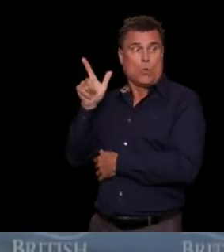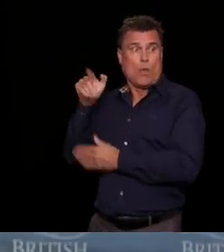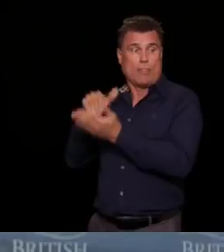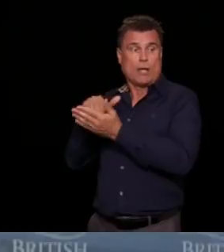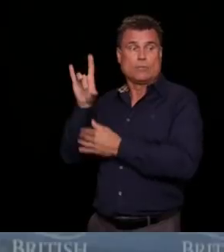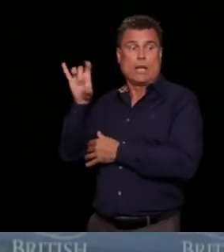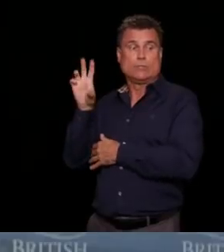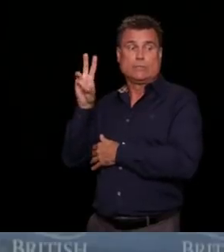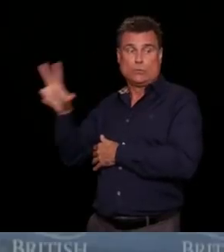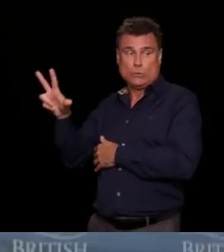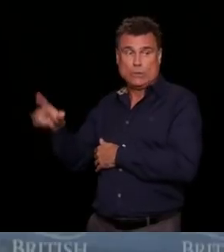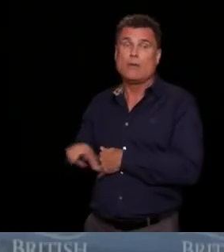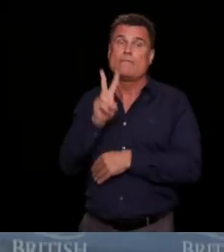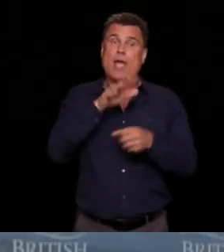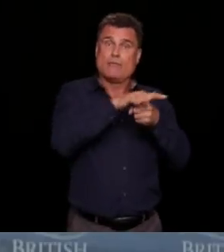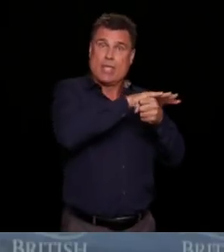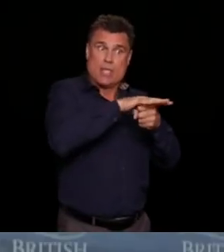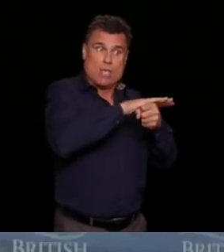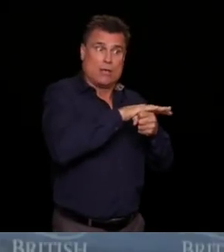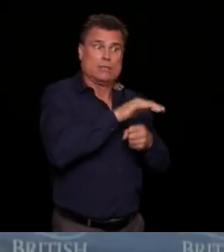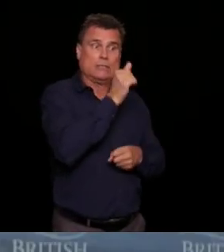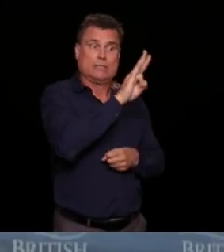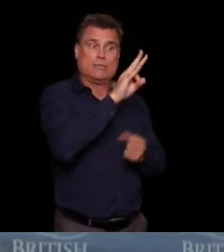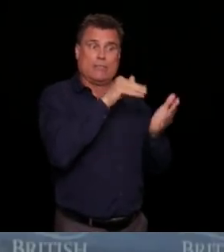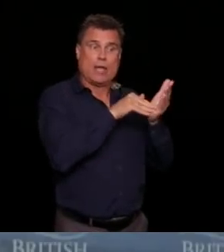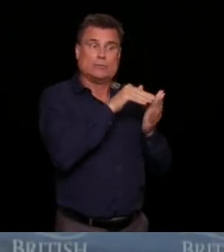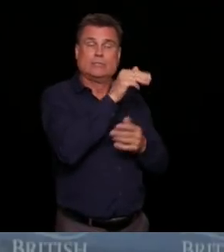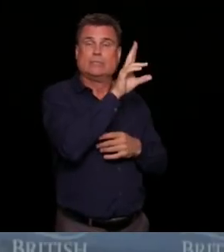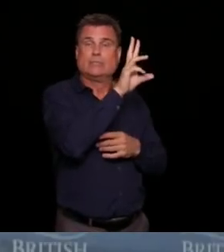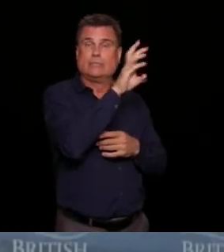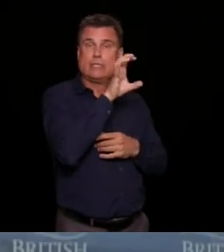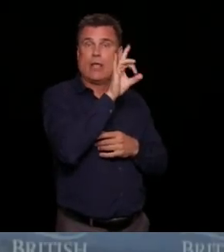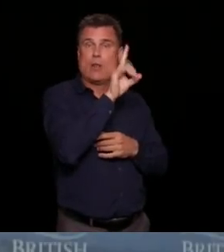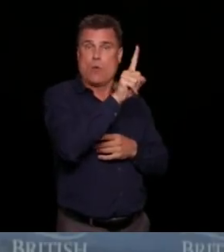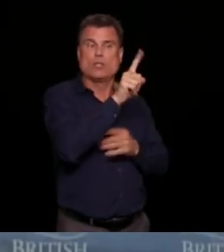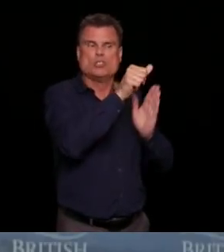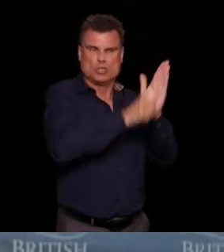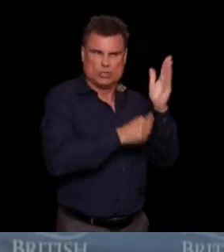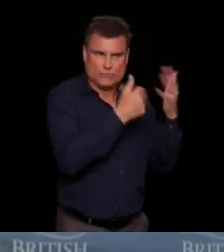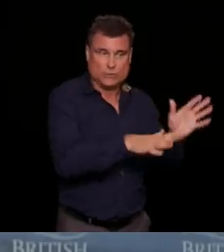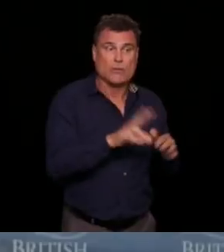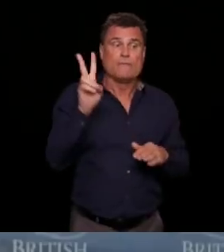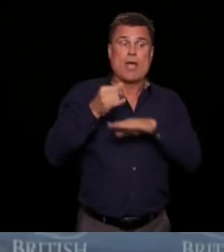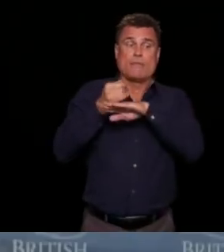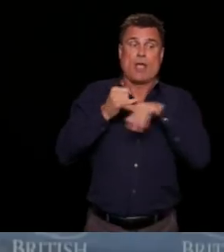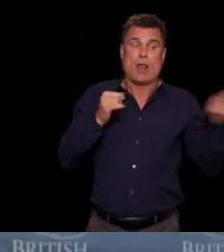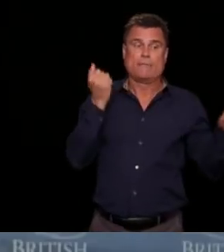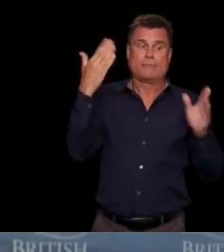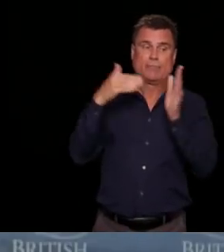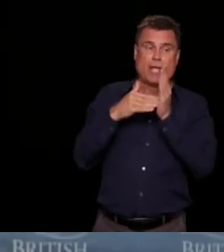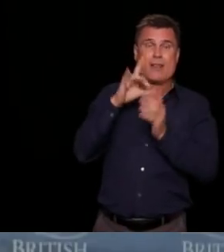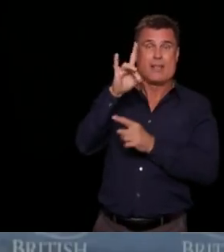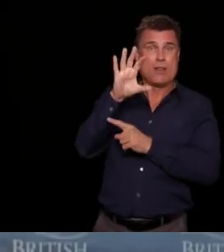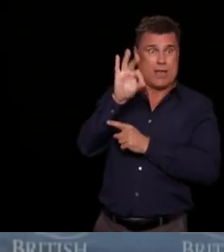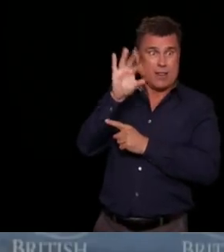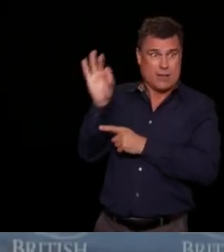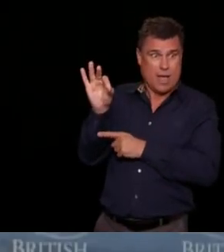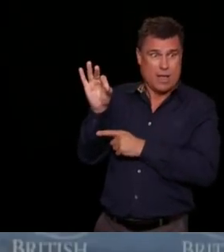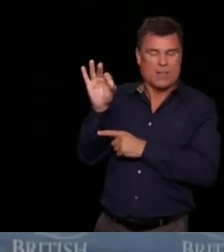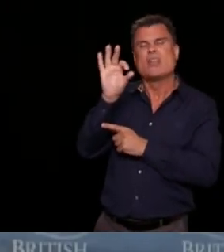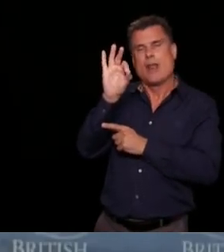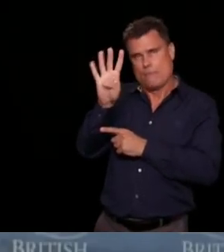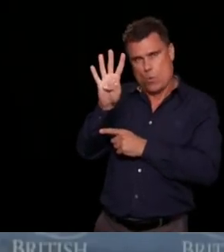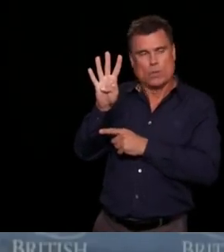15,894 in Vancouver Island Health, 4,500 in Northern Health, and 3,256 in the Provincial Health Services